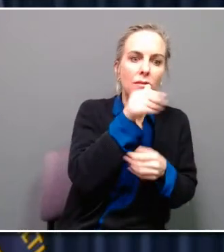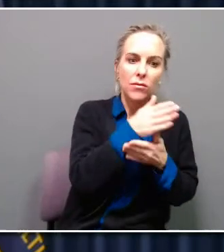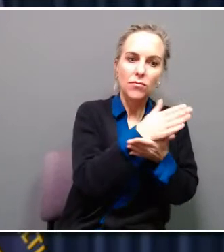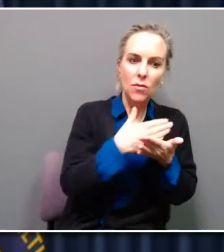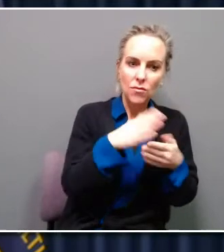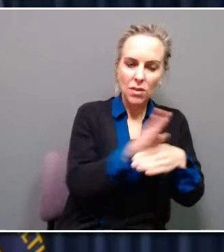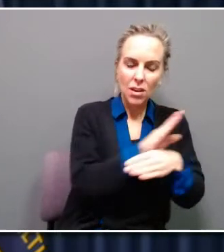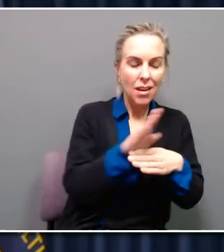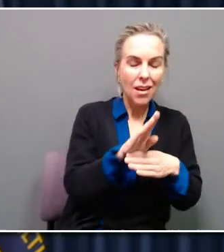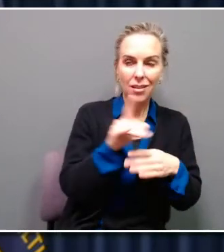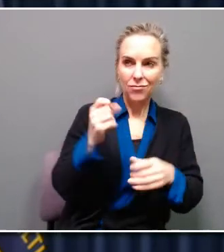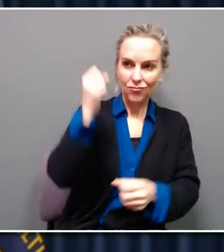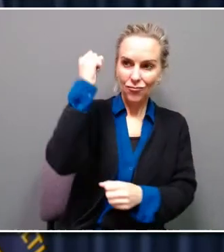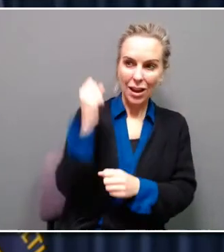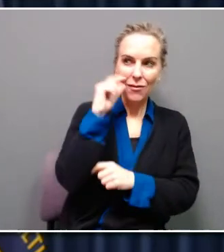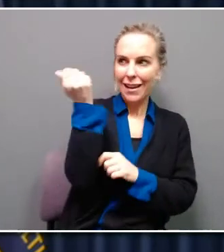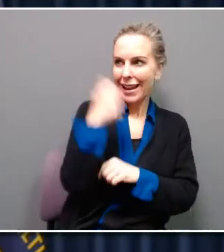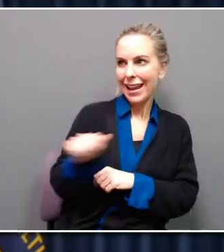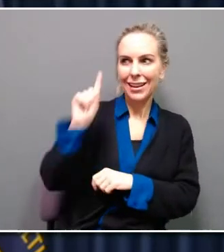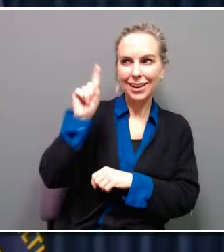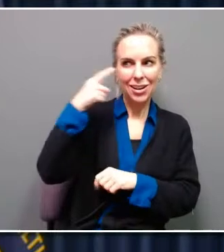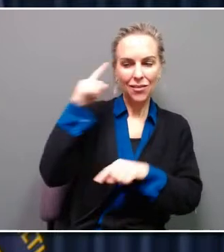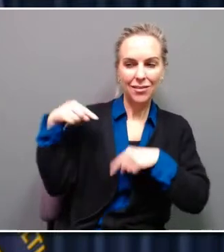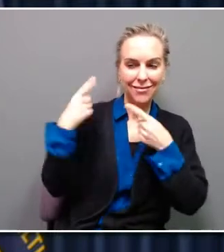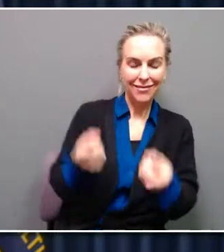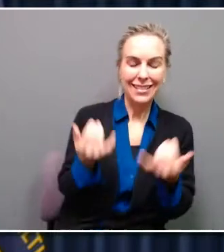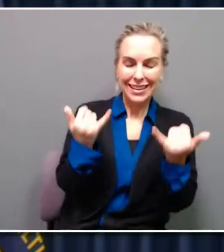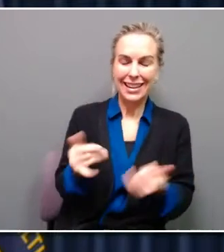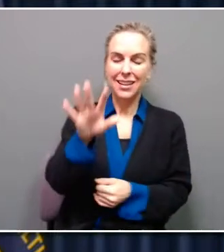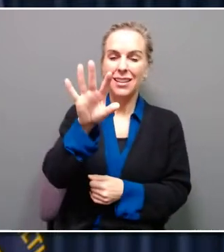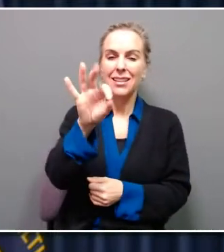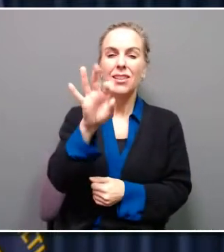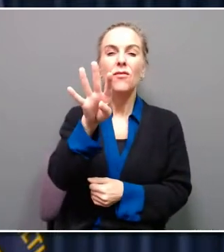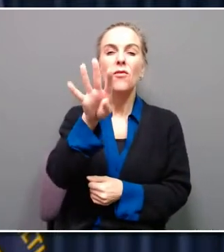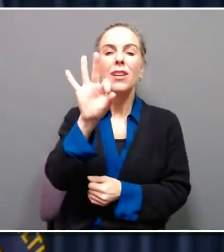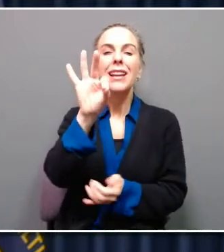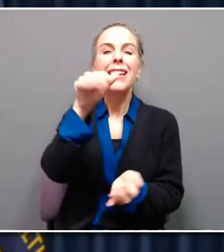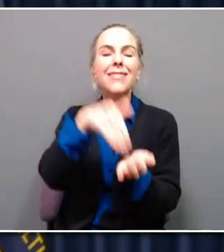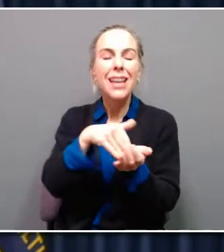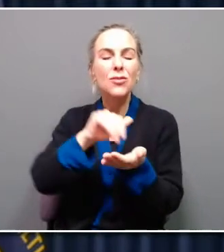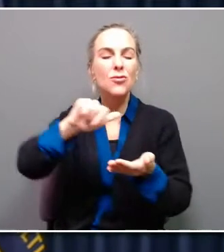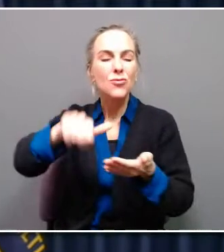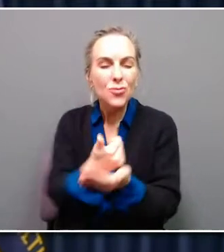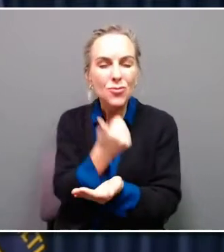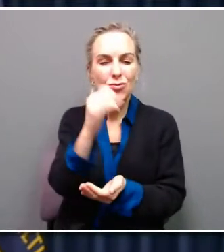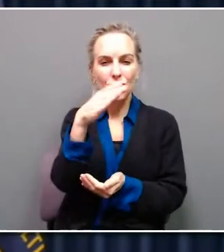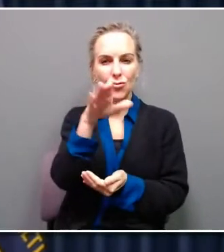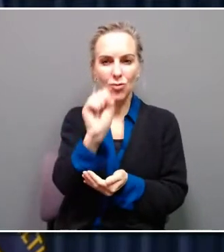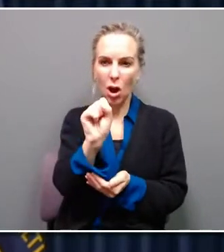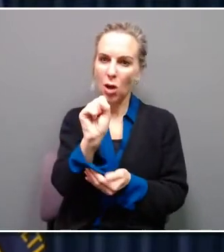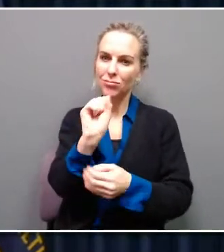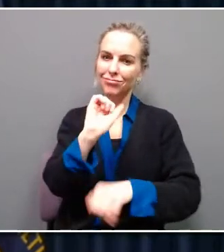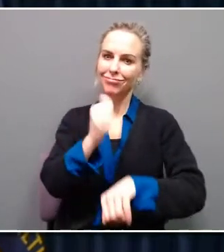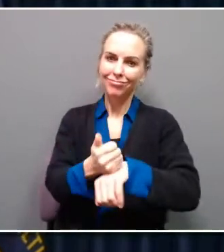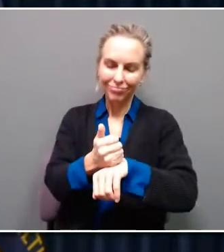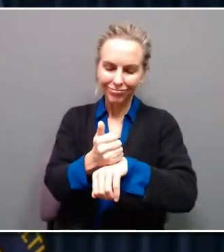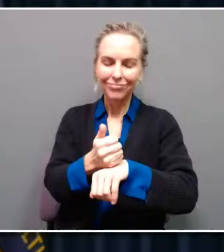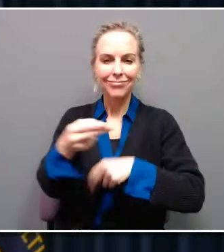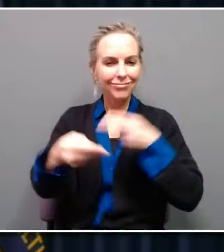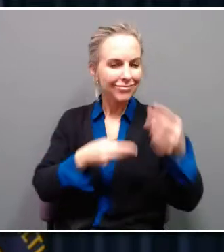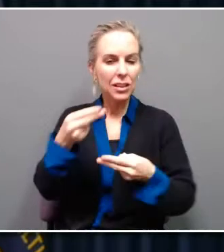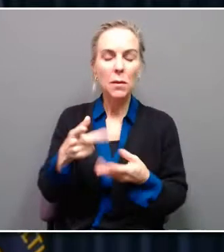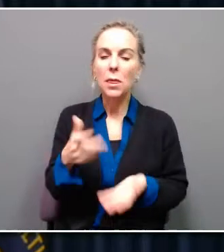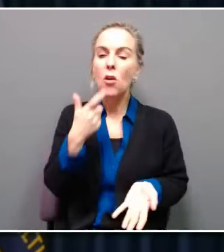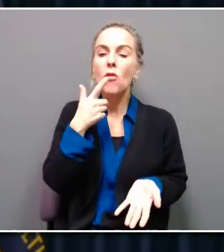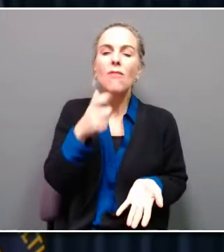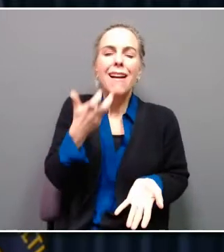and now over 49,500 new jobs created. One way that we're keeping our red hot economic